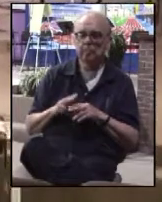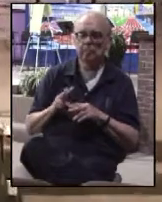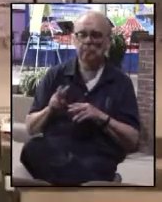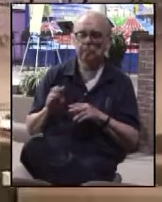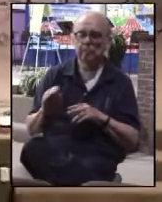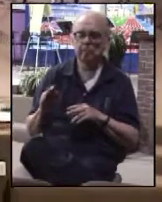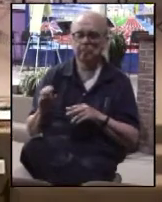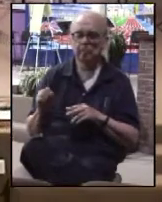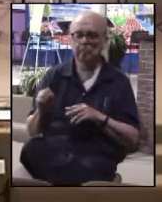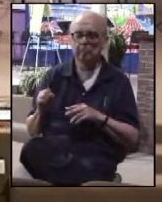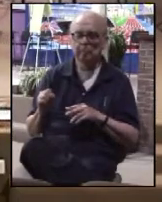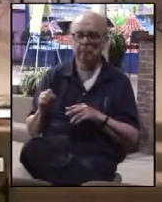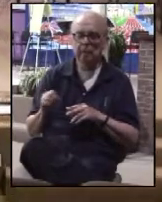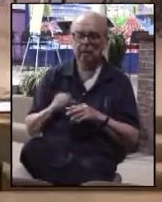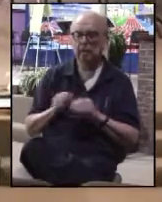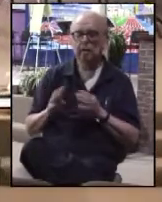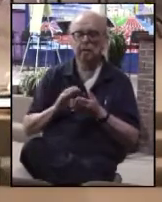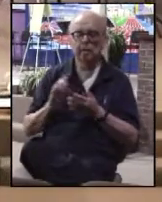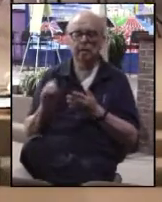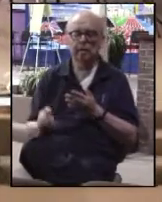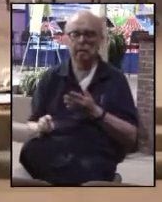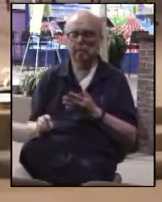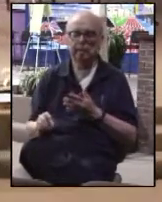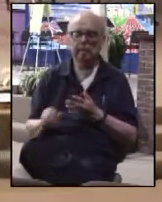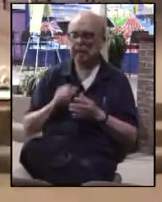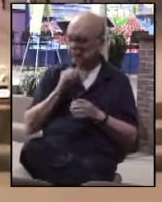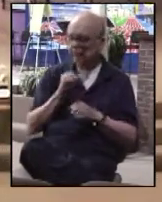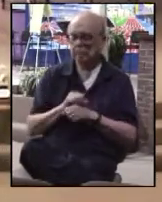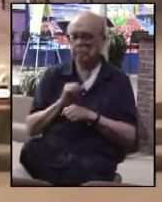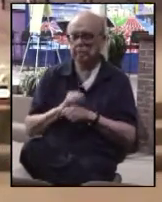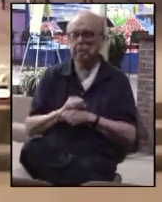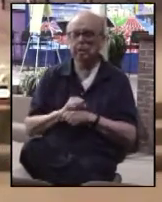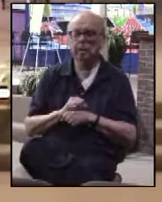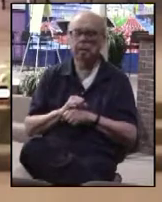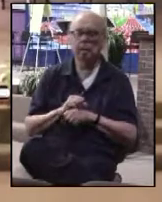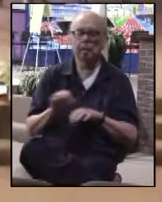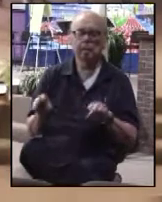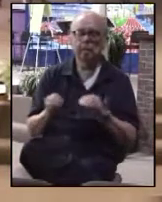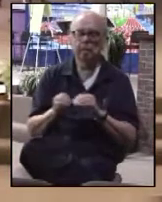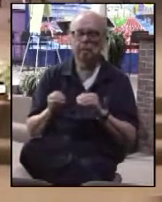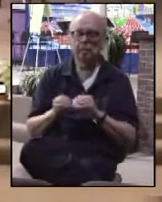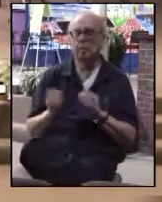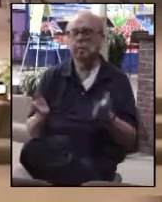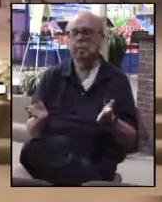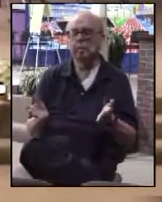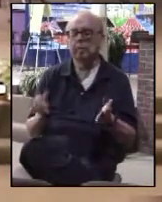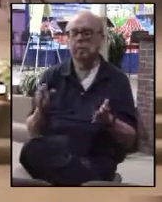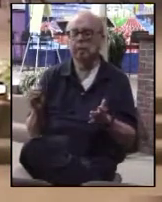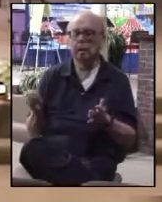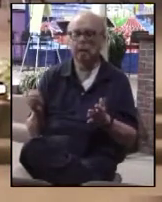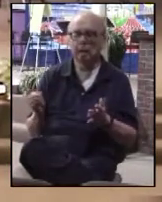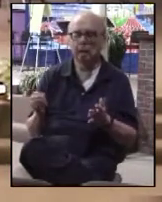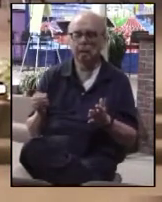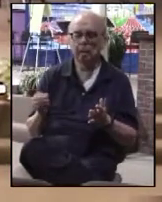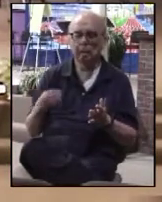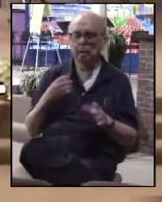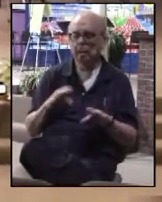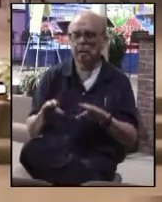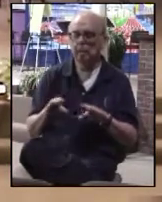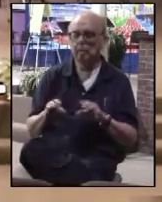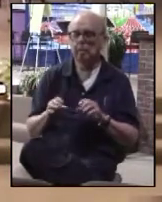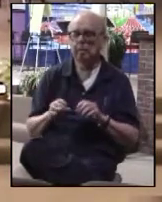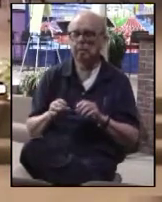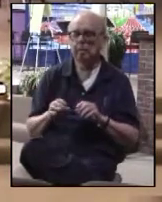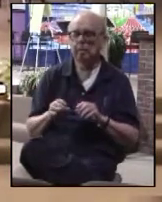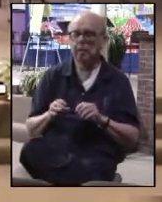school for like the weekends and we said this ain't working we've got to do a little bit more and so we did we did we did